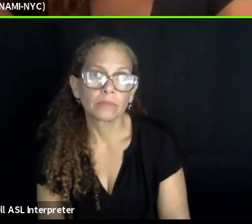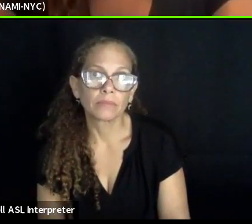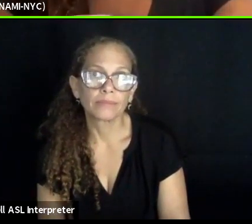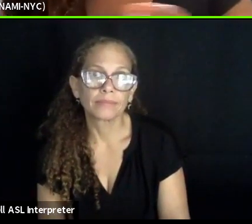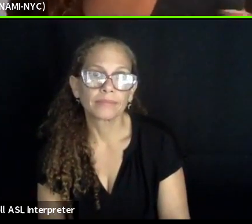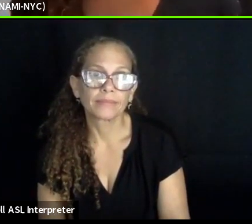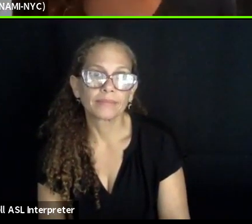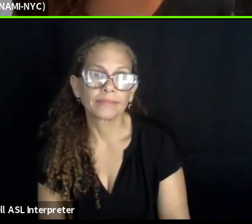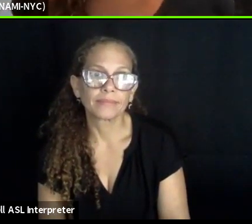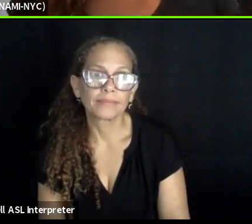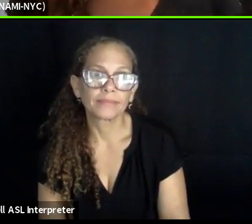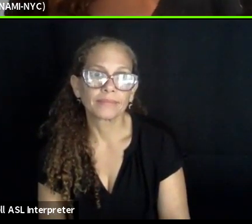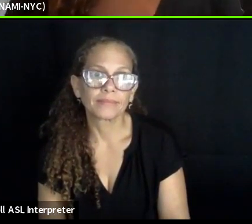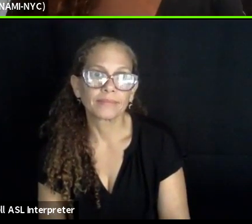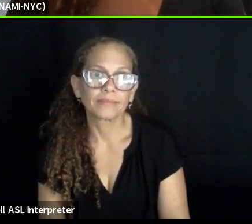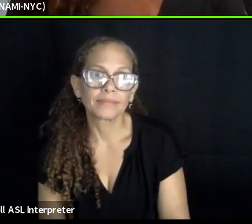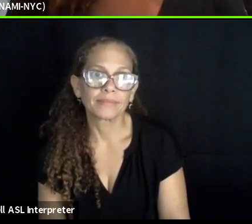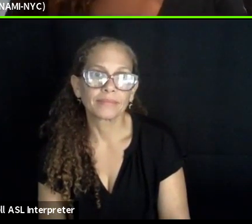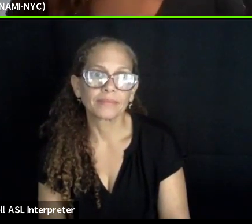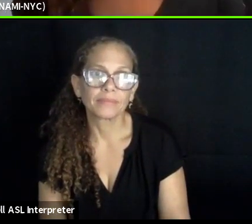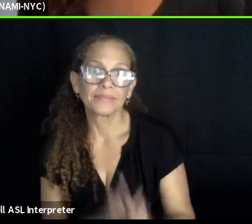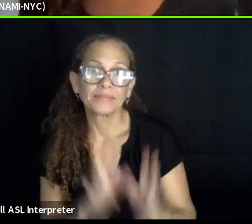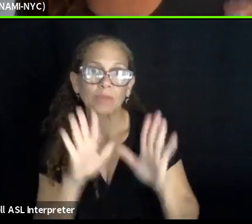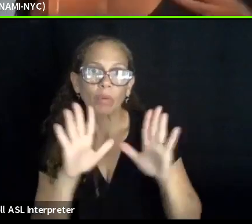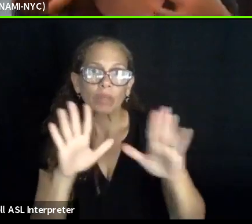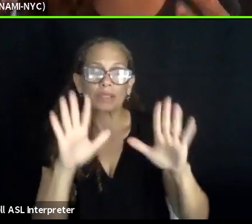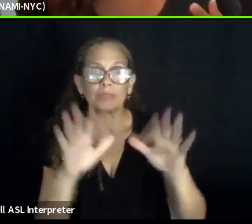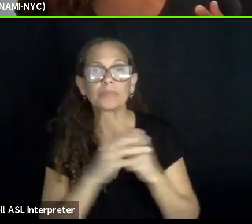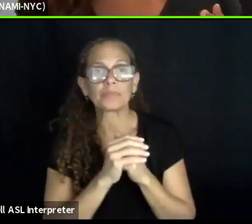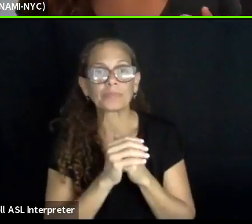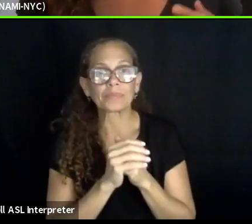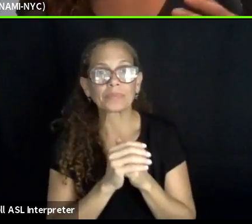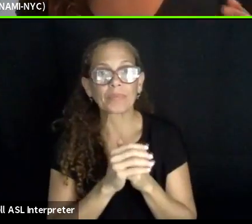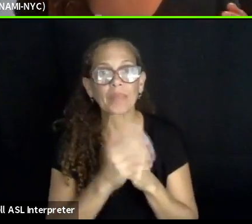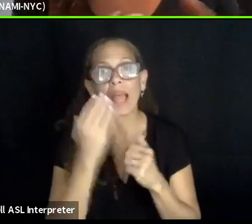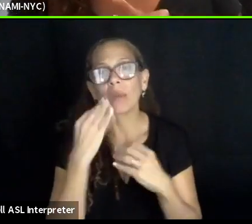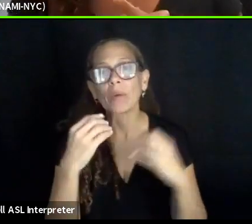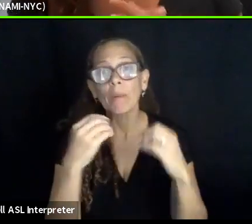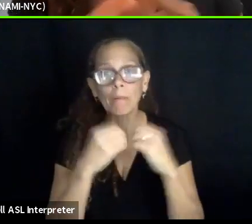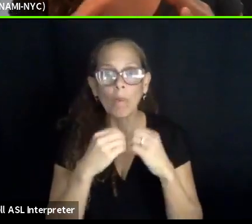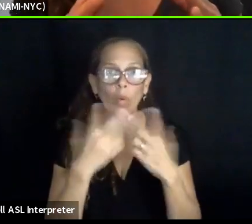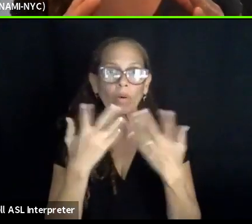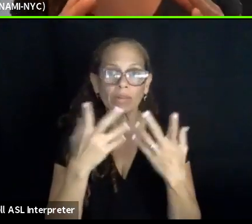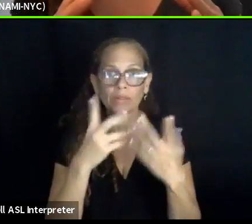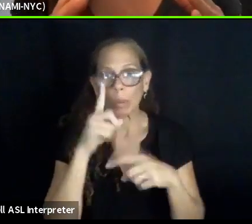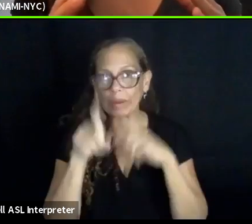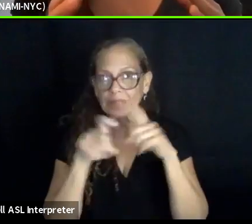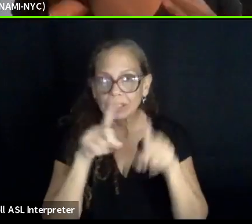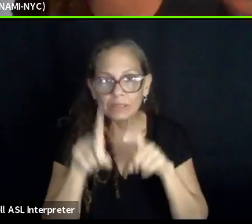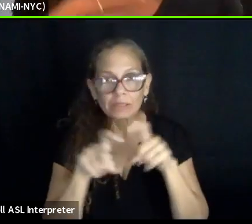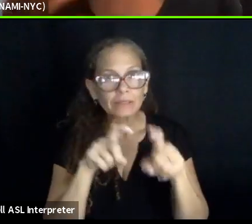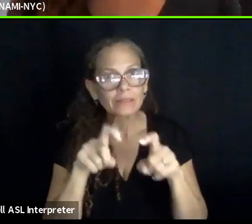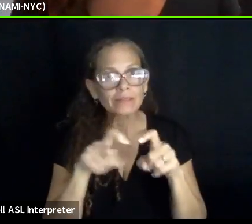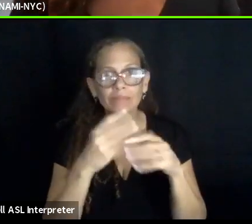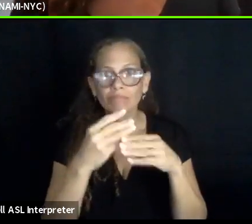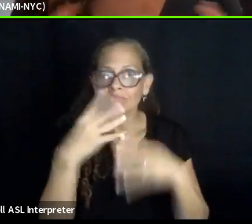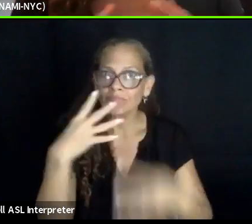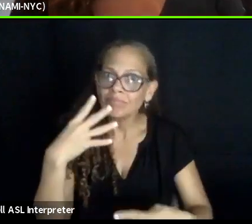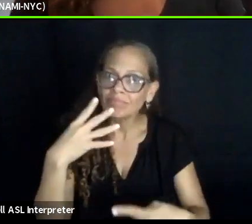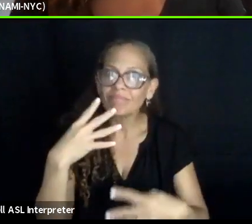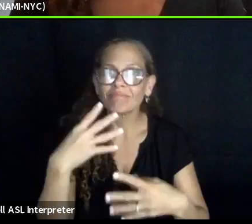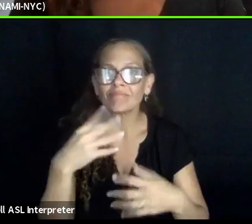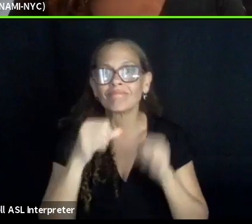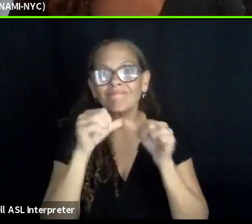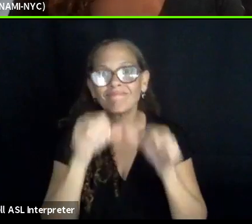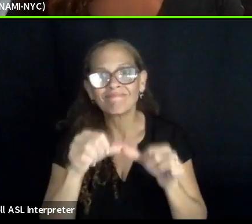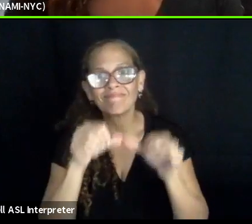Fantastic. So with that, I know there are more questions, and I'm sure we could keep talking